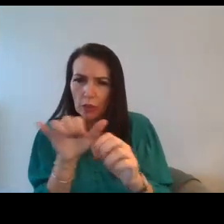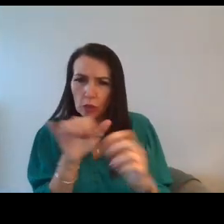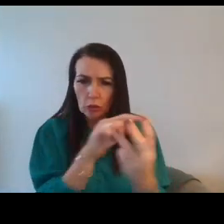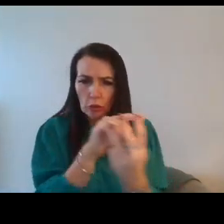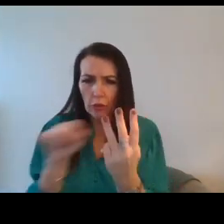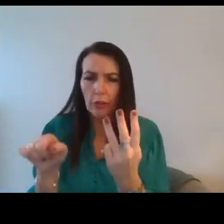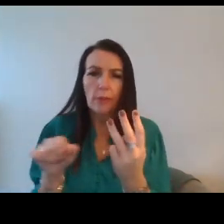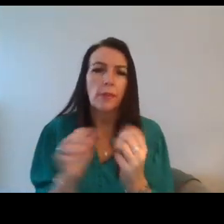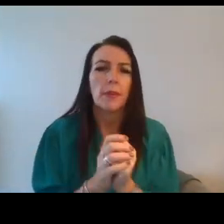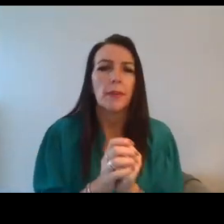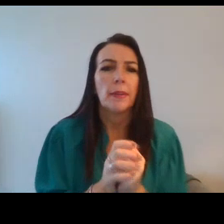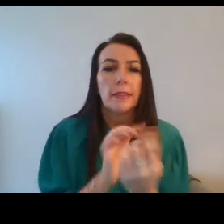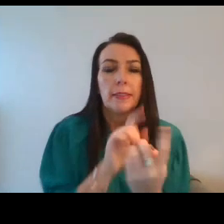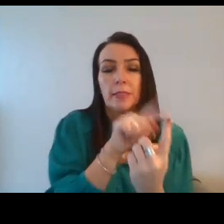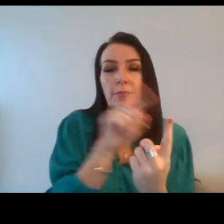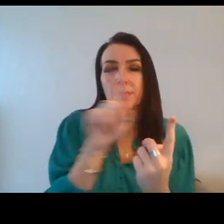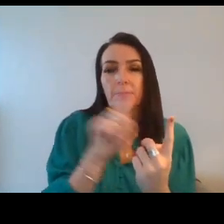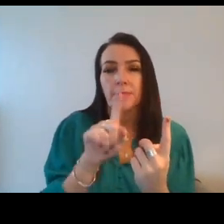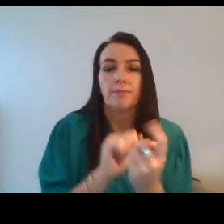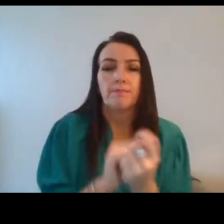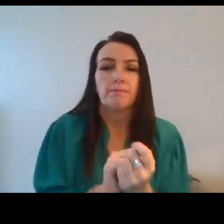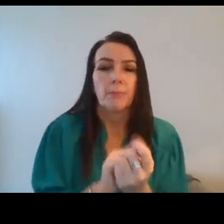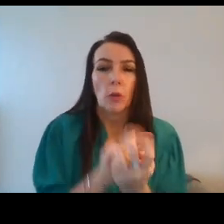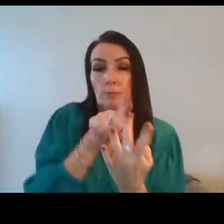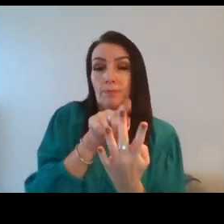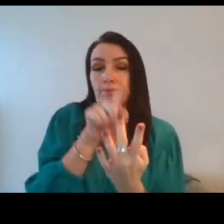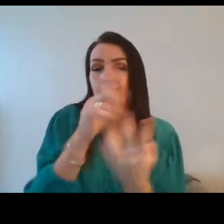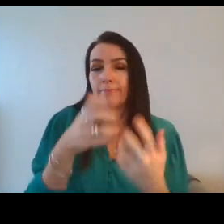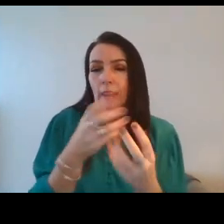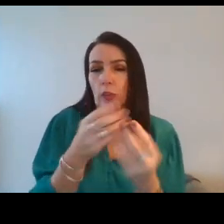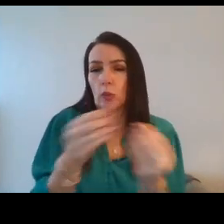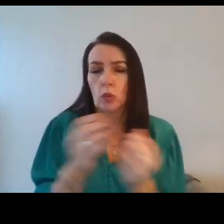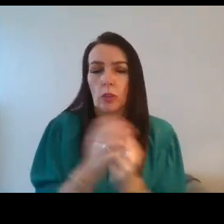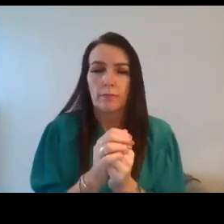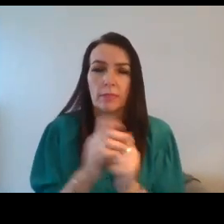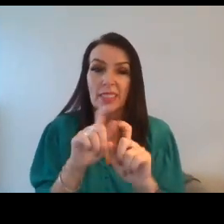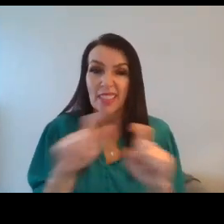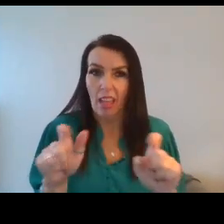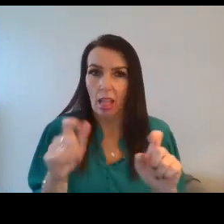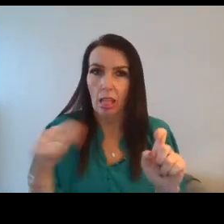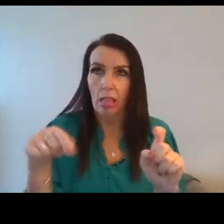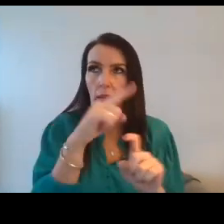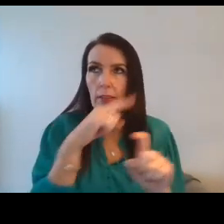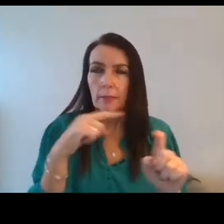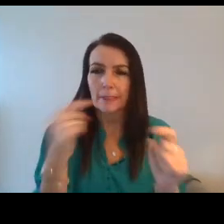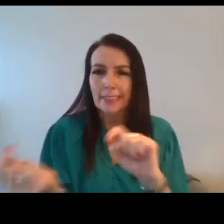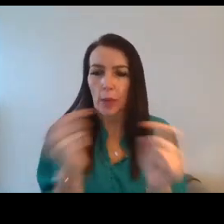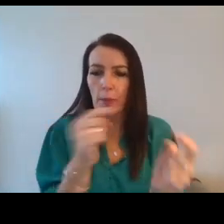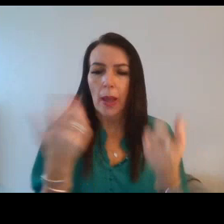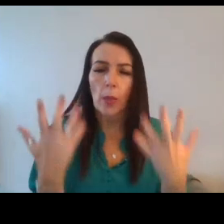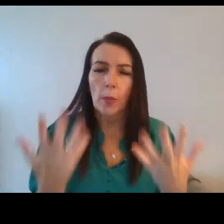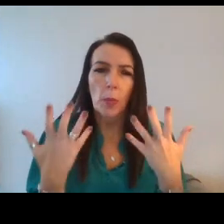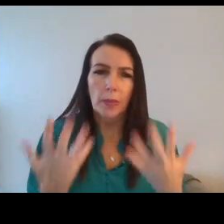the what technical solution do we back, there's still some debate at the current time